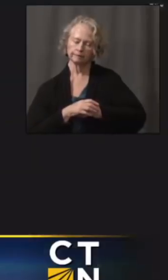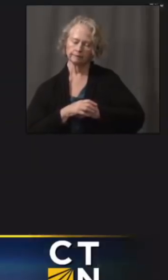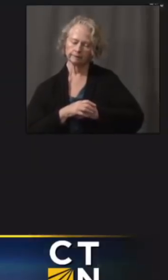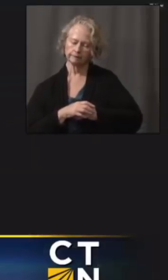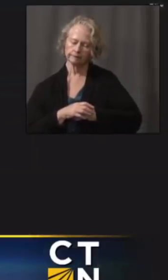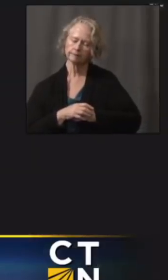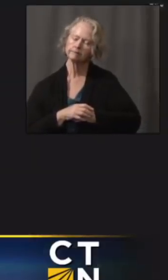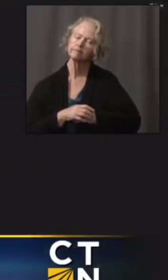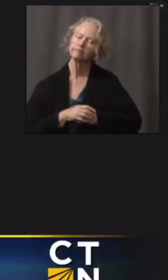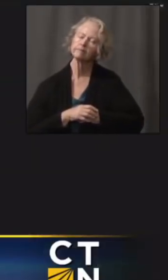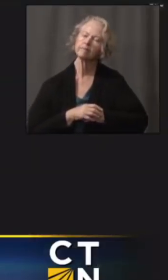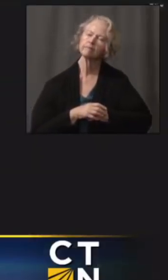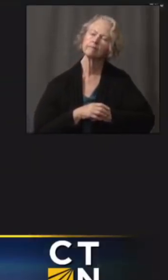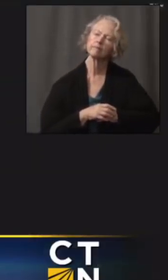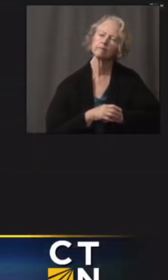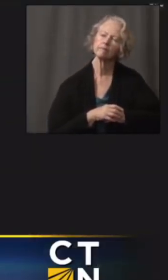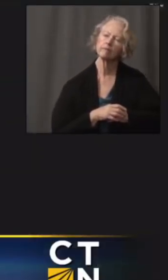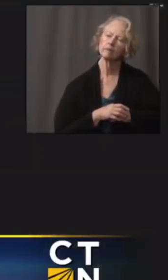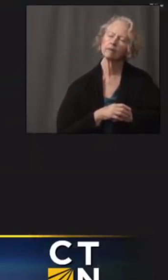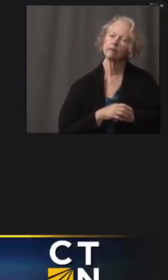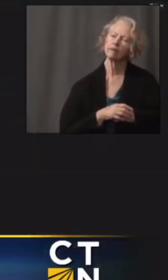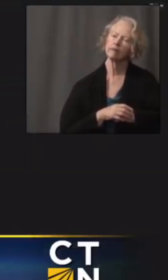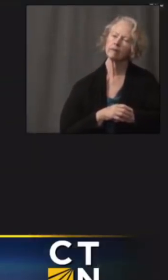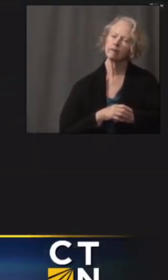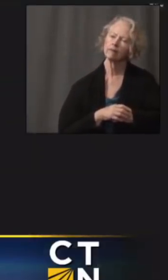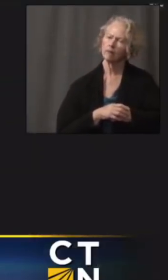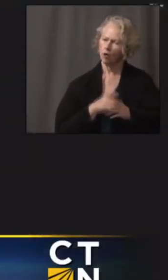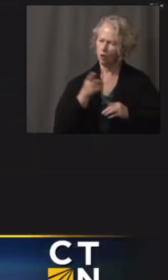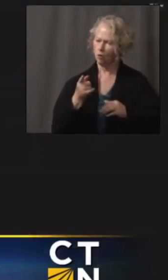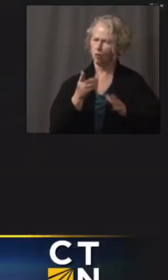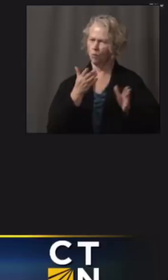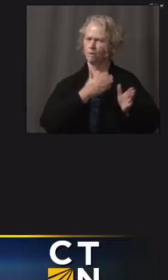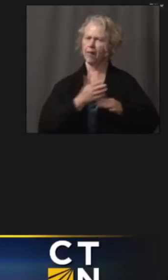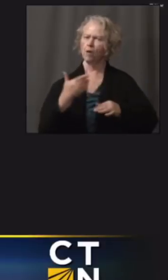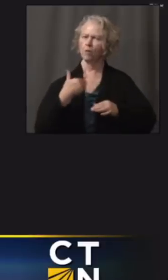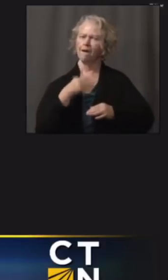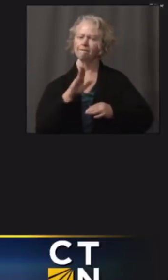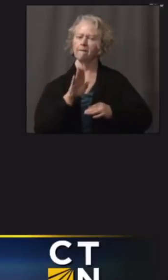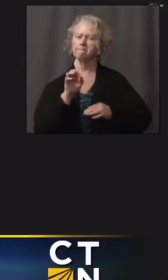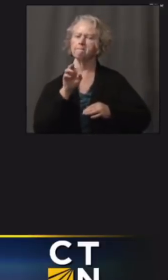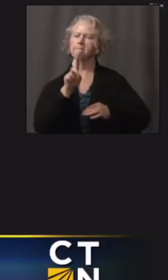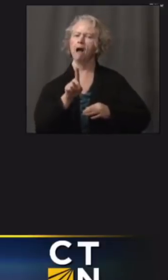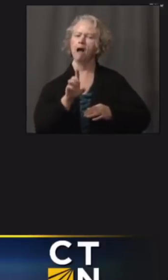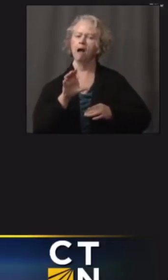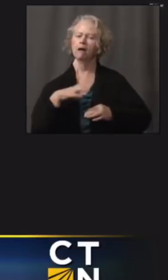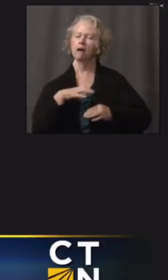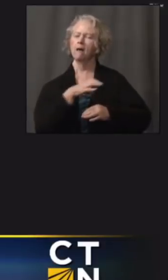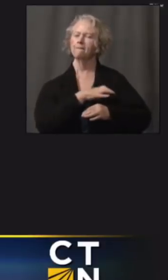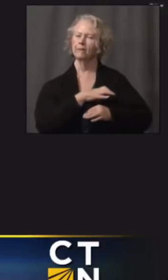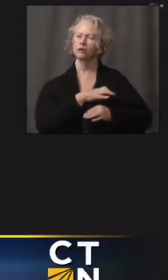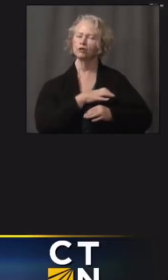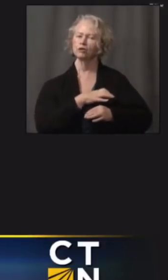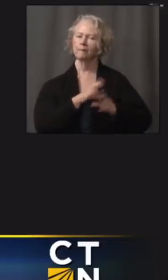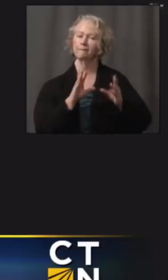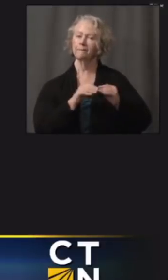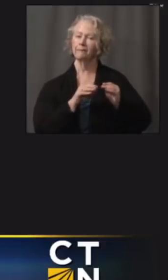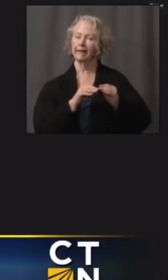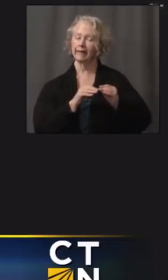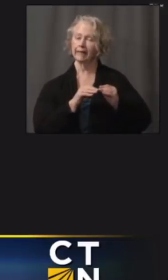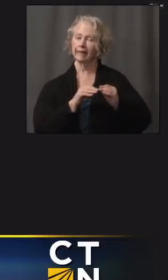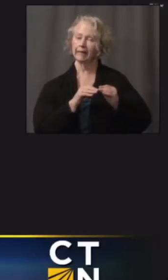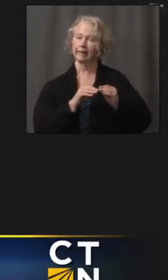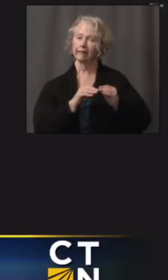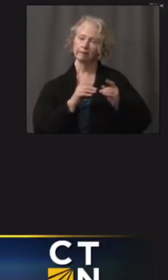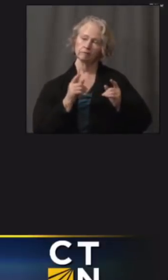And Governor, are you planning on a bond commission meeting before the end of the year, going back to like actual state